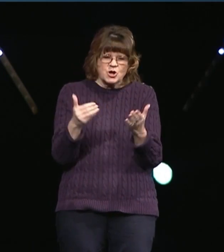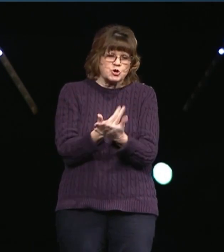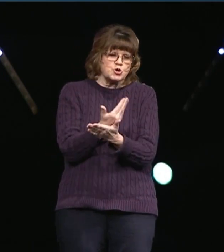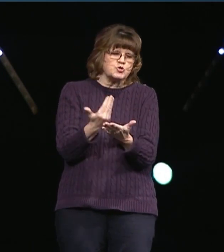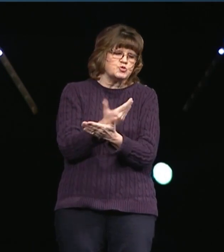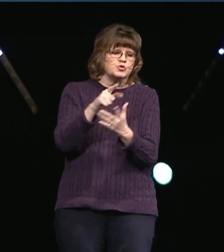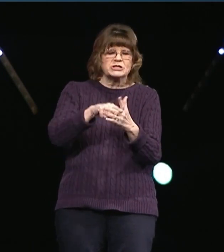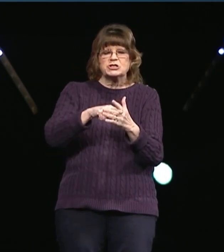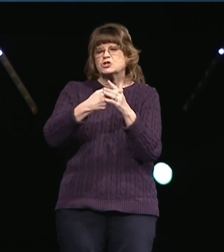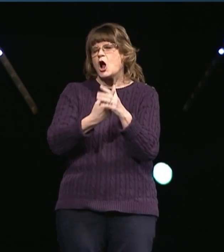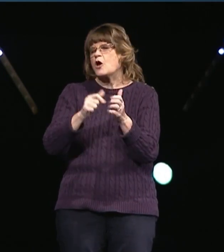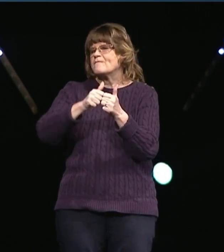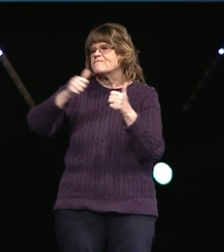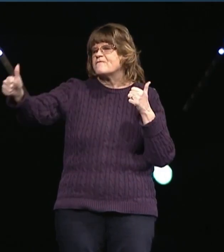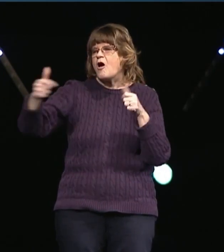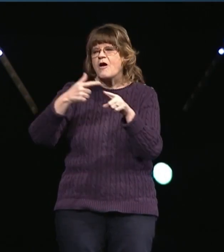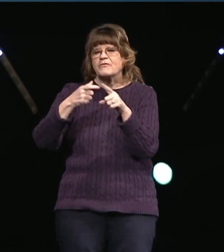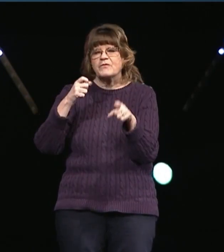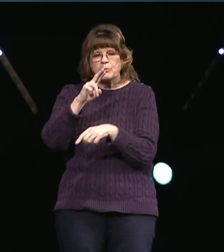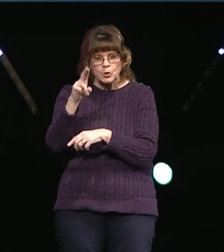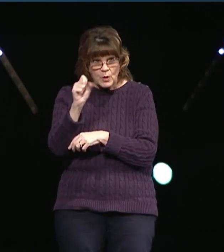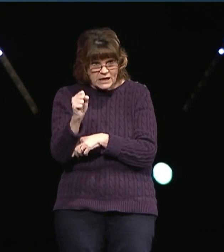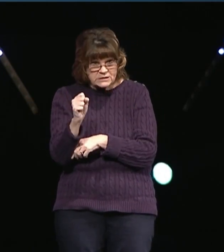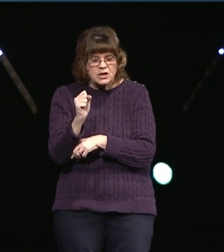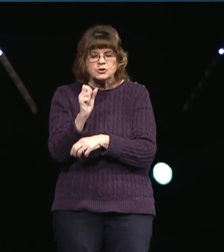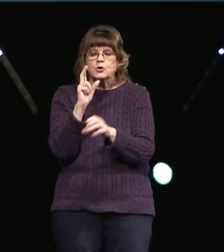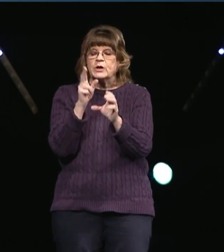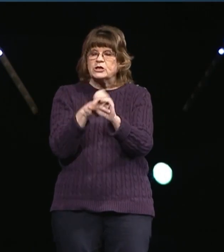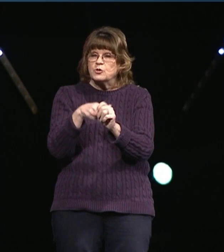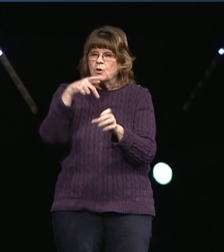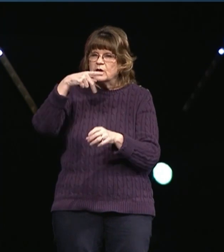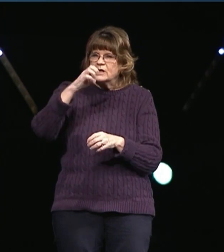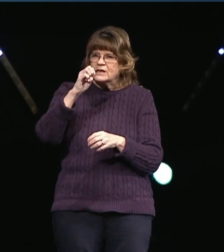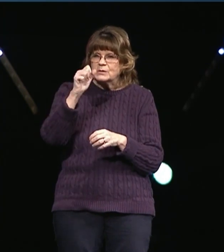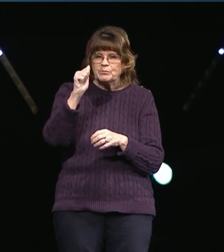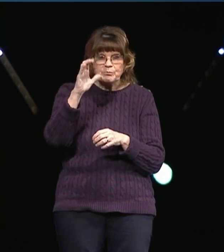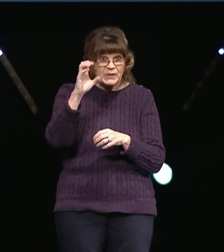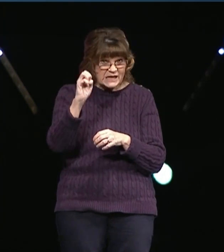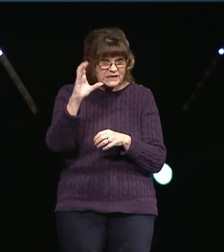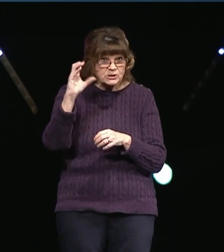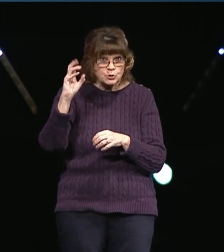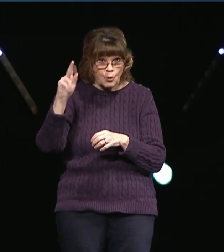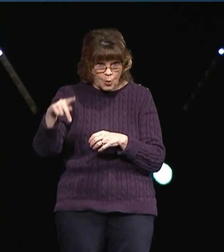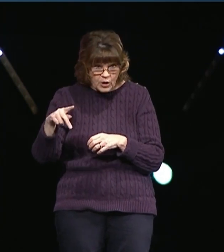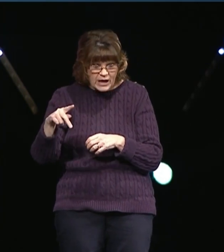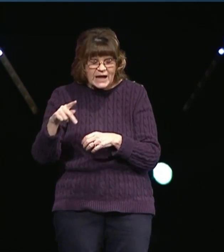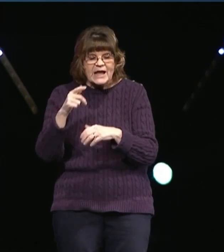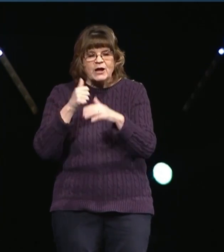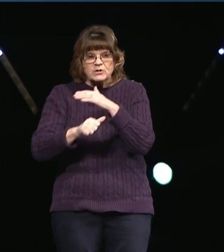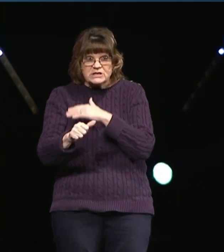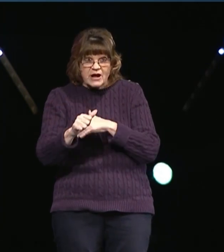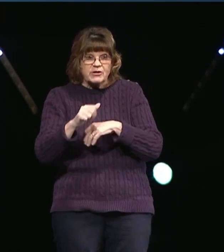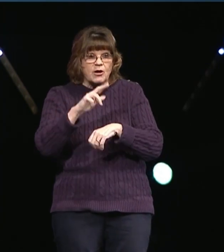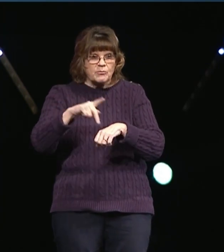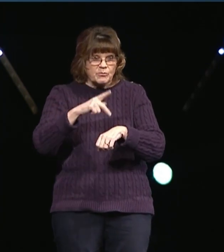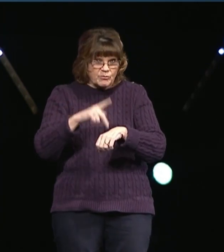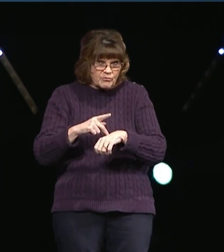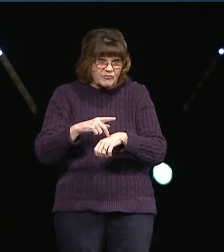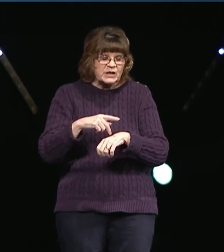far away from the United States, so he joined the Peace Corps. The following year, he was stationed on the remote tropical island of